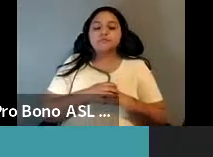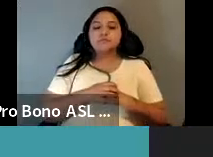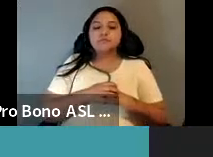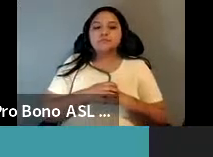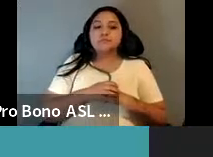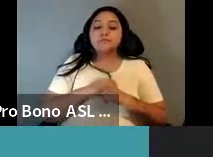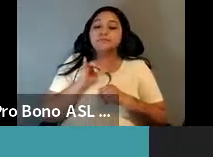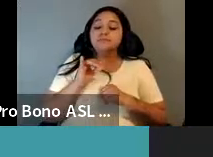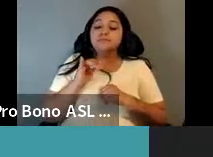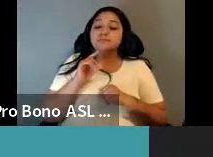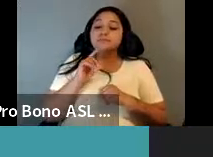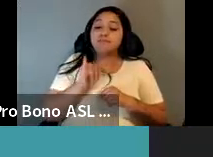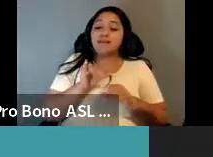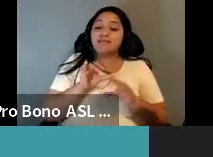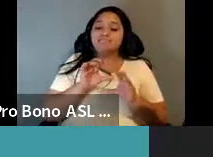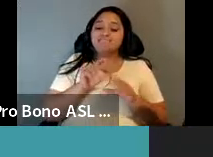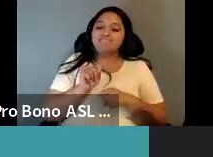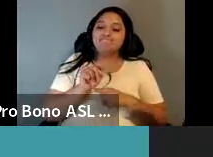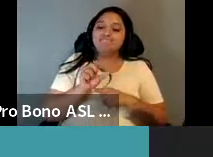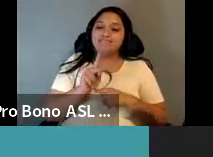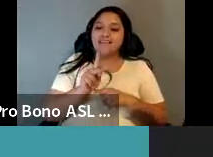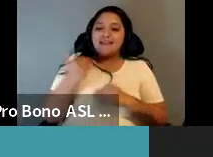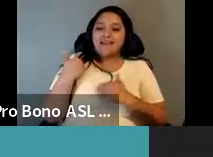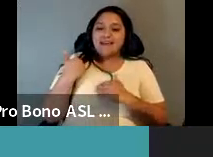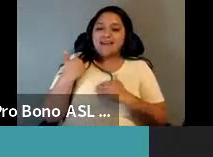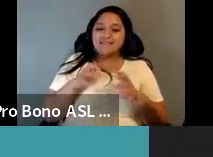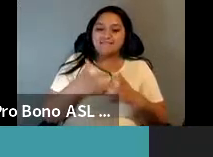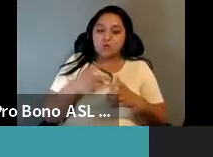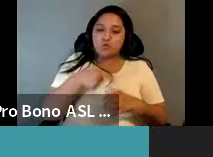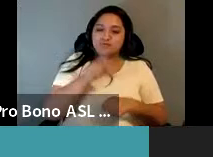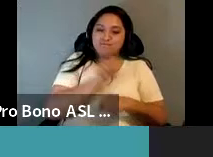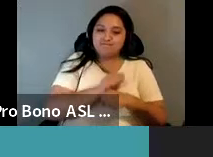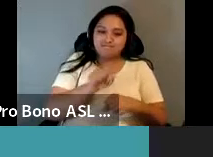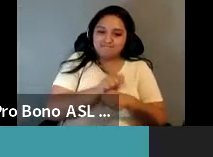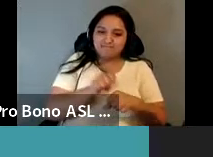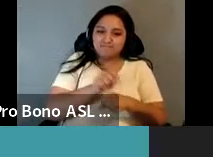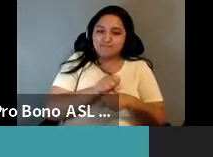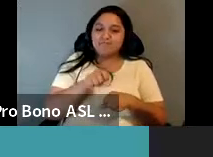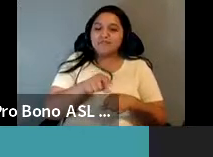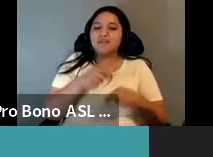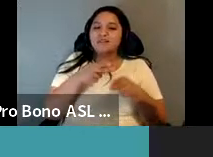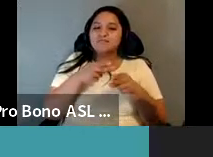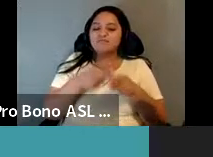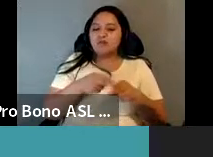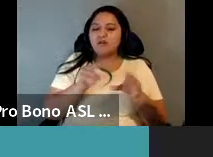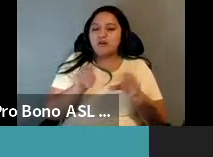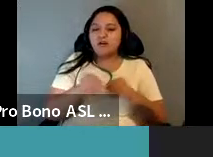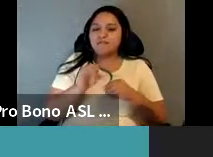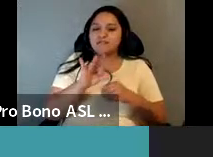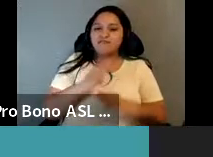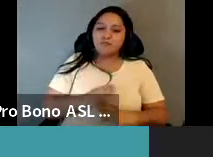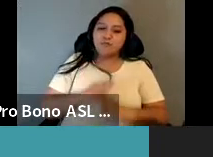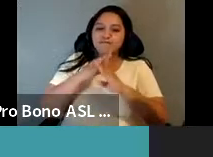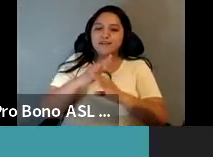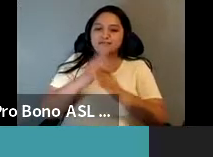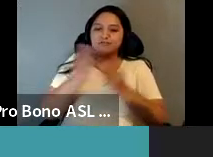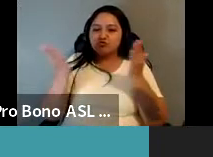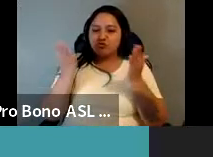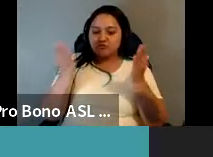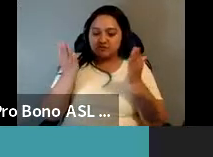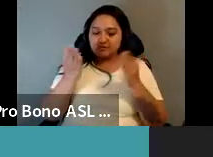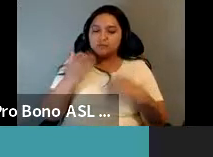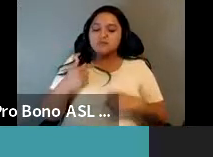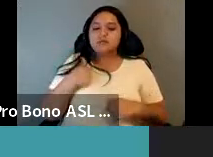task force has been engaged in, that the supervisor's motion convened, which is the Office of Prevention Services. Very pleased with the